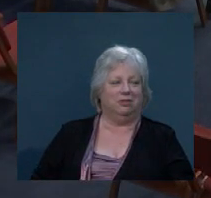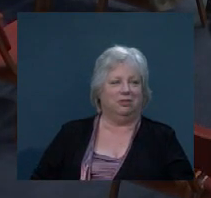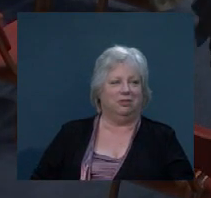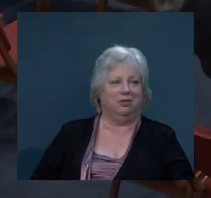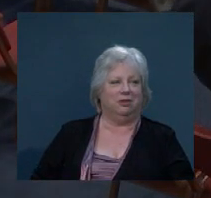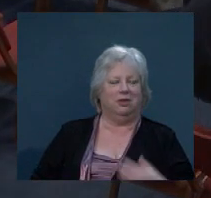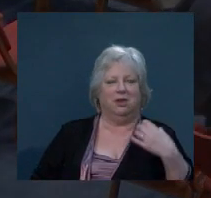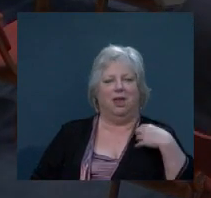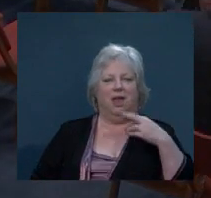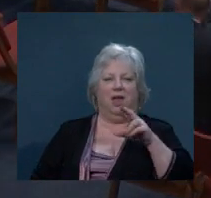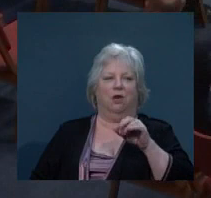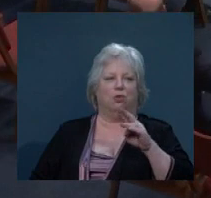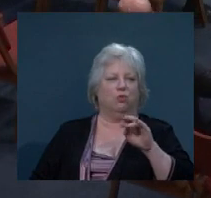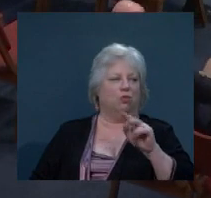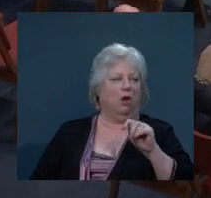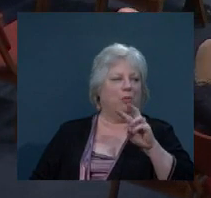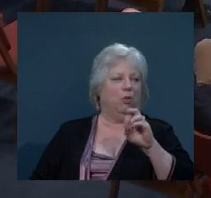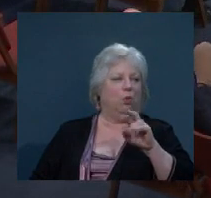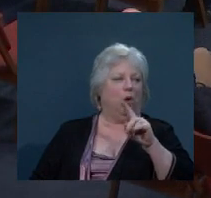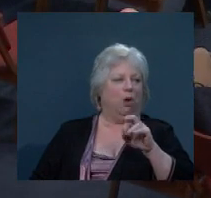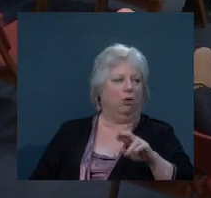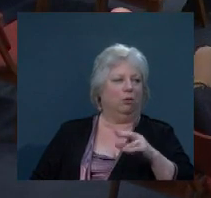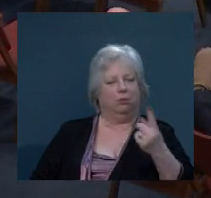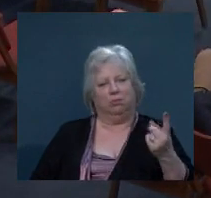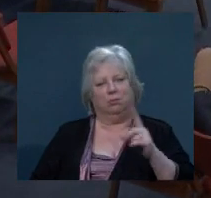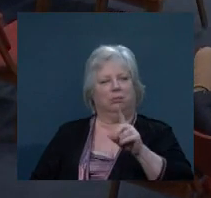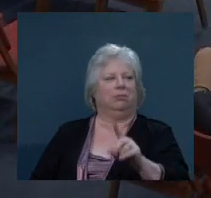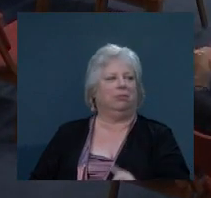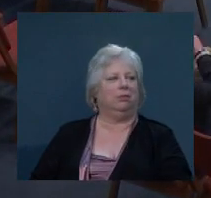Robert Walker, come on up.